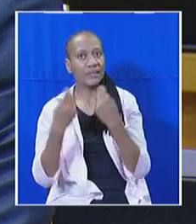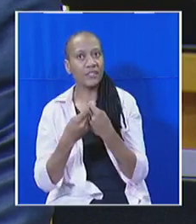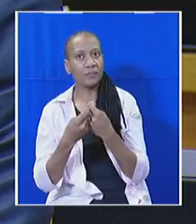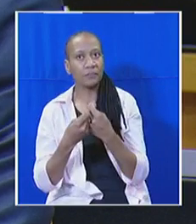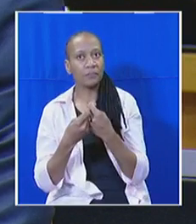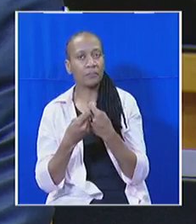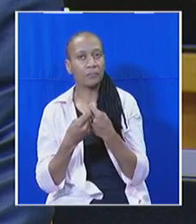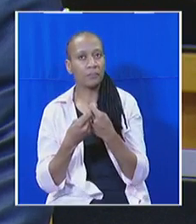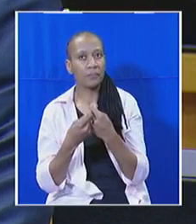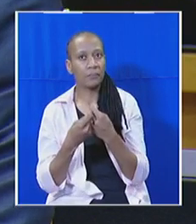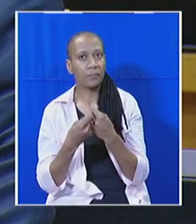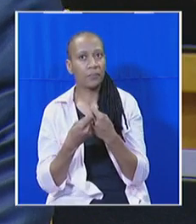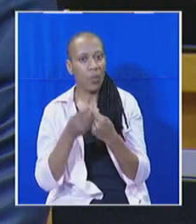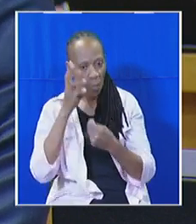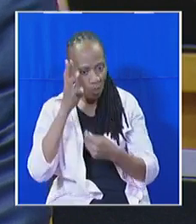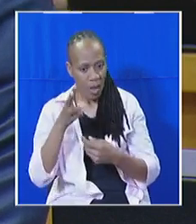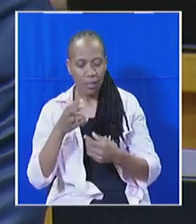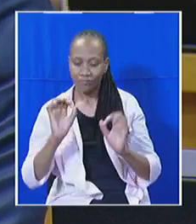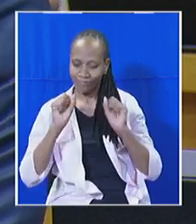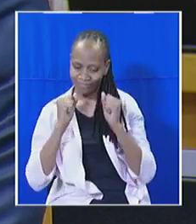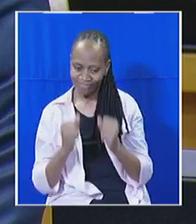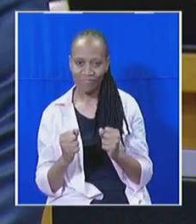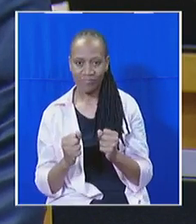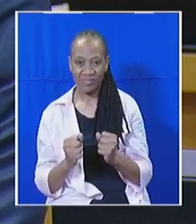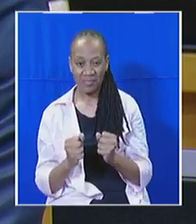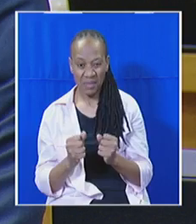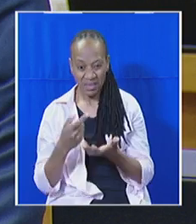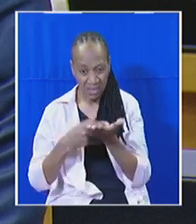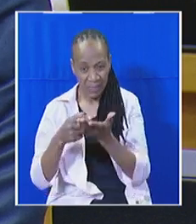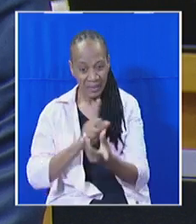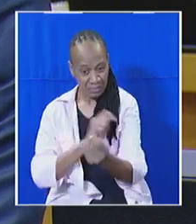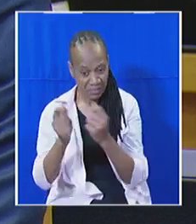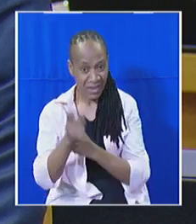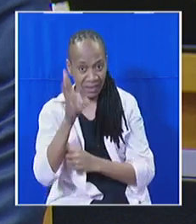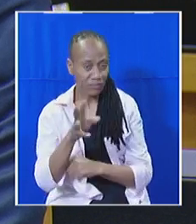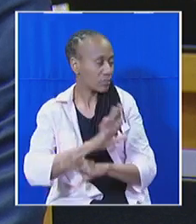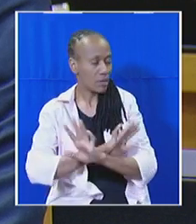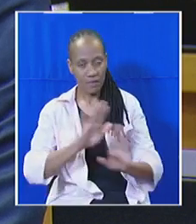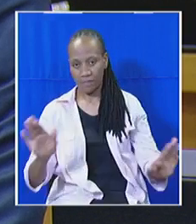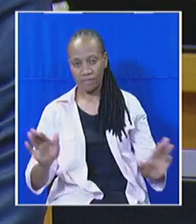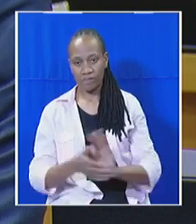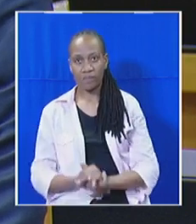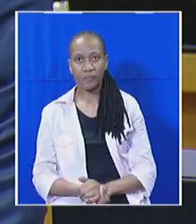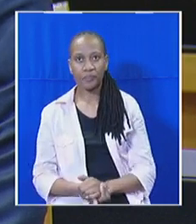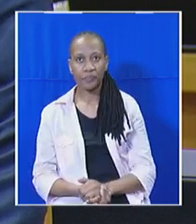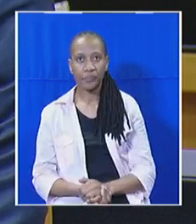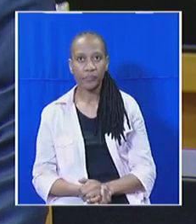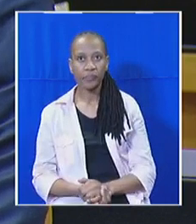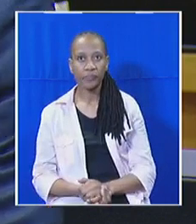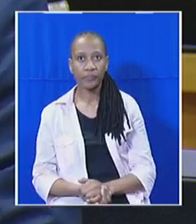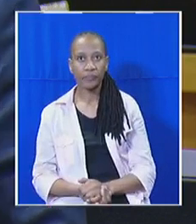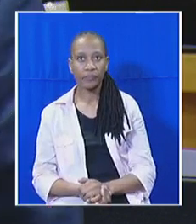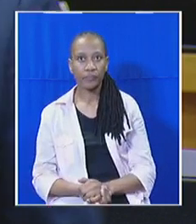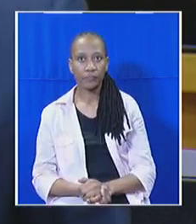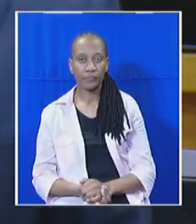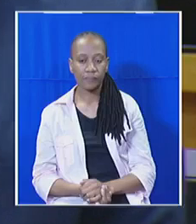have actually, we should not be debating transformation in that team. Thank you very much. And that is what I'm about and